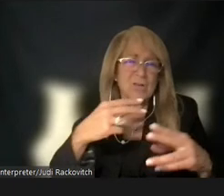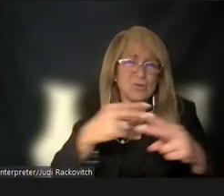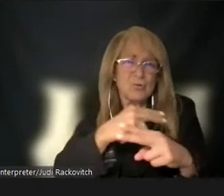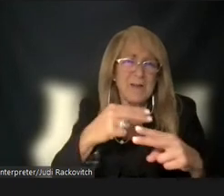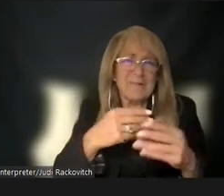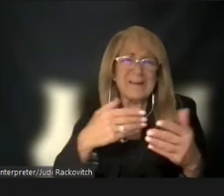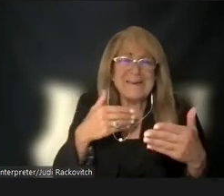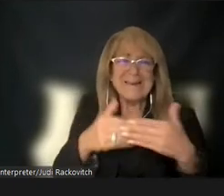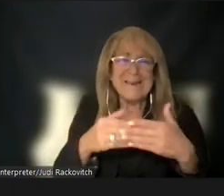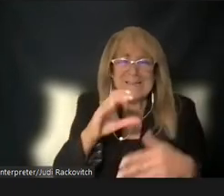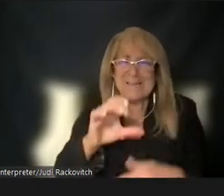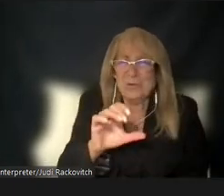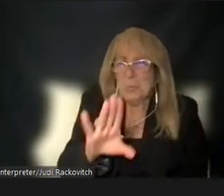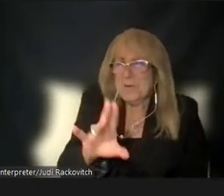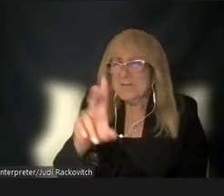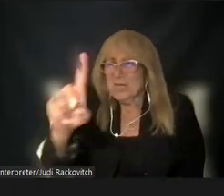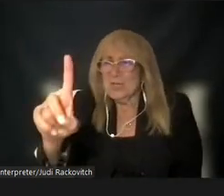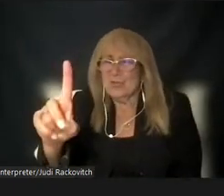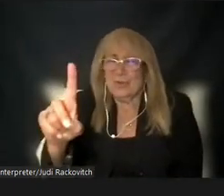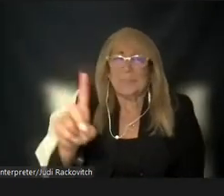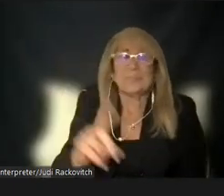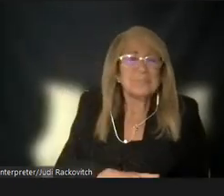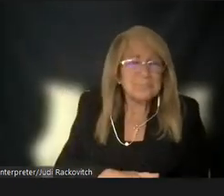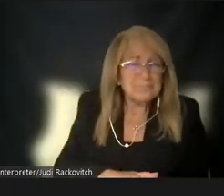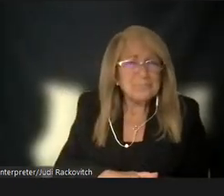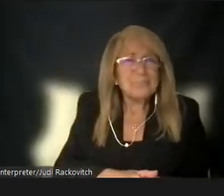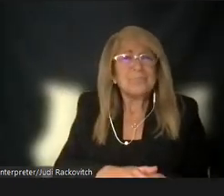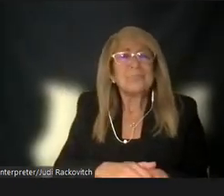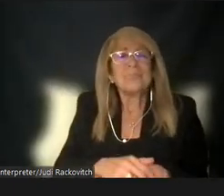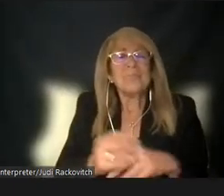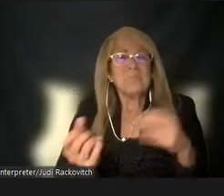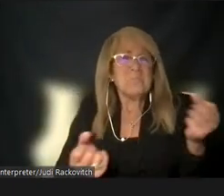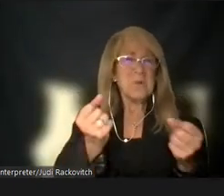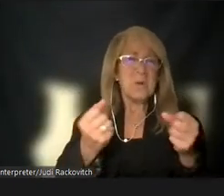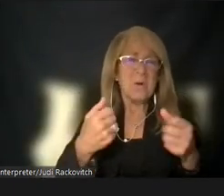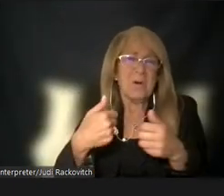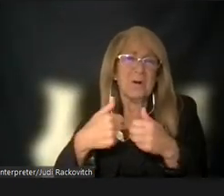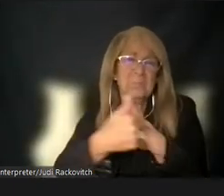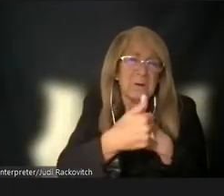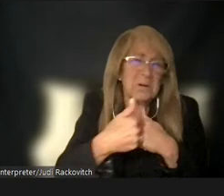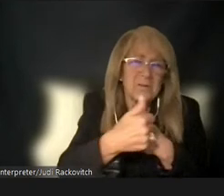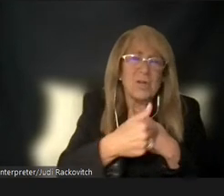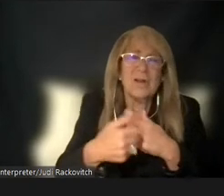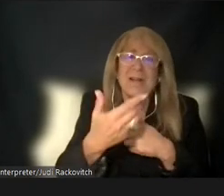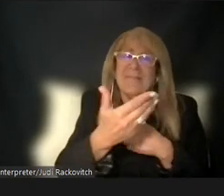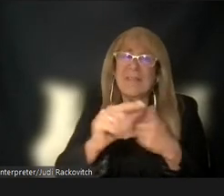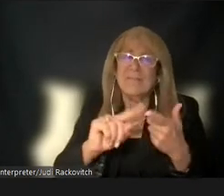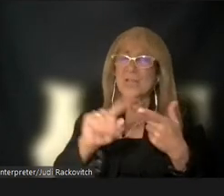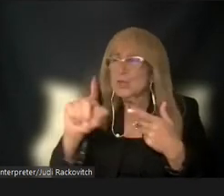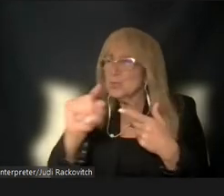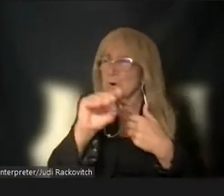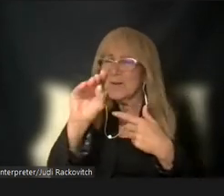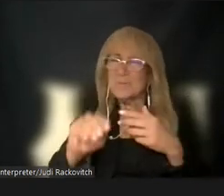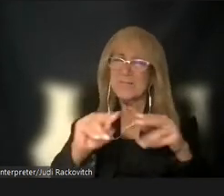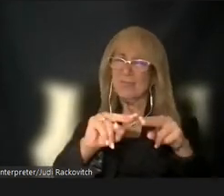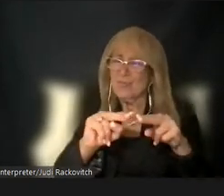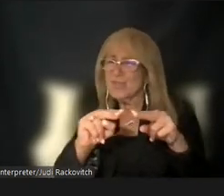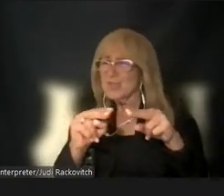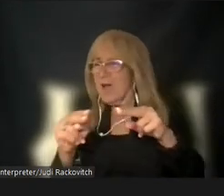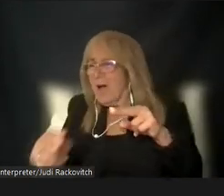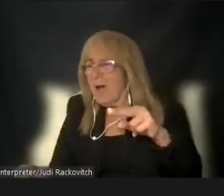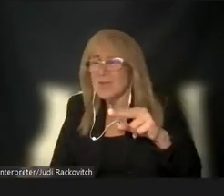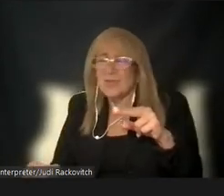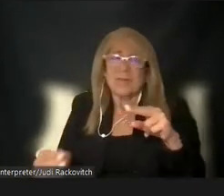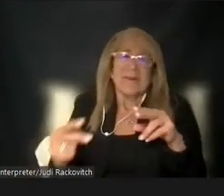Overall, and depending upon scenario, our modeling predicts a 15 to 20% reduction in traffic volumes that would enter the Manhattan Central Business